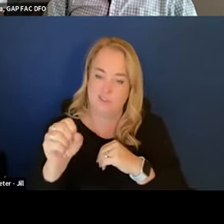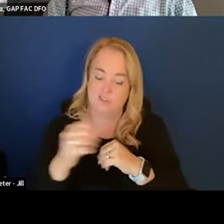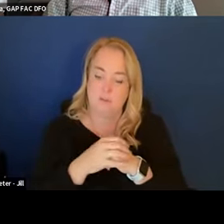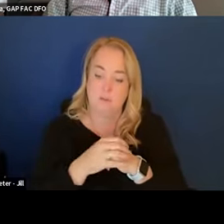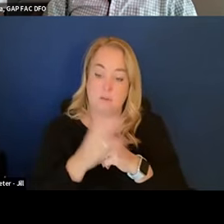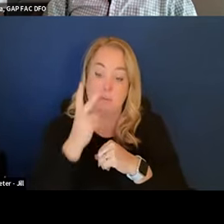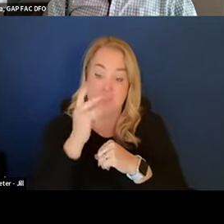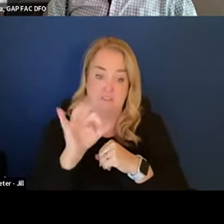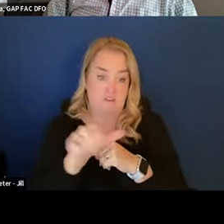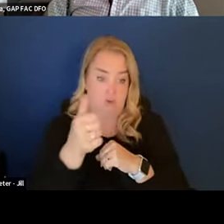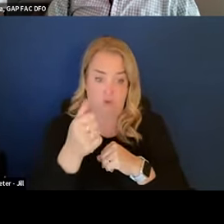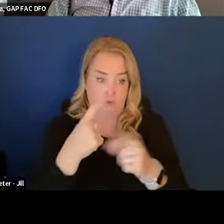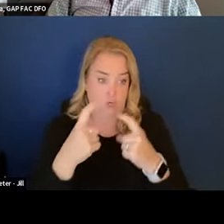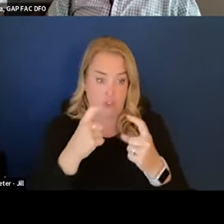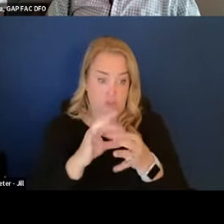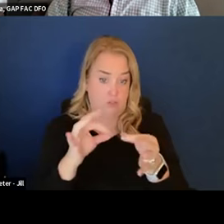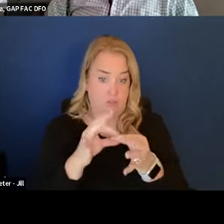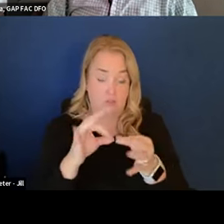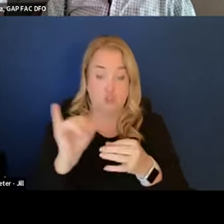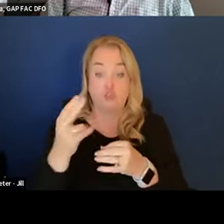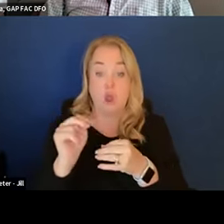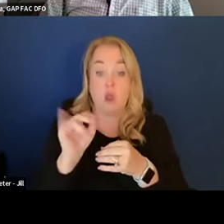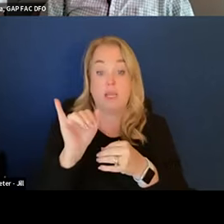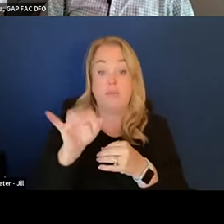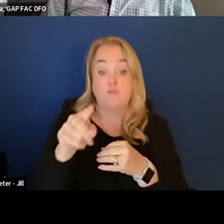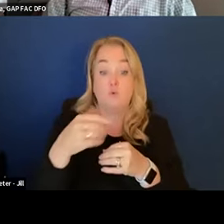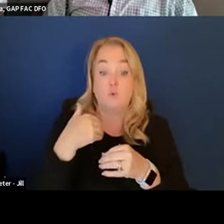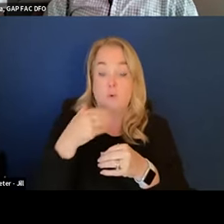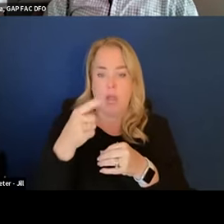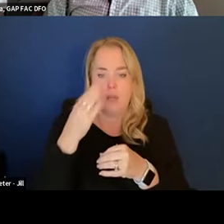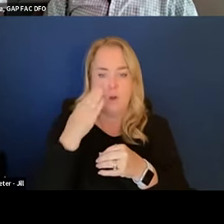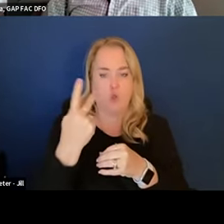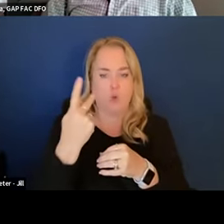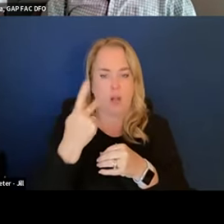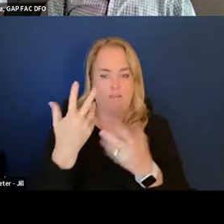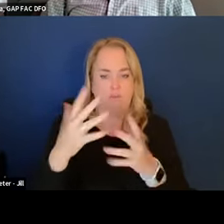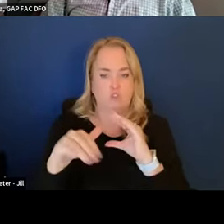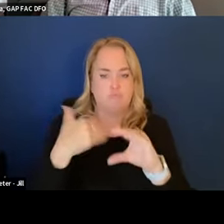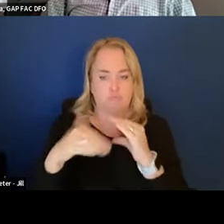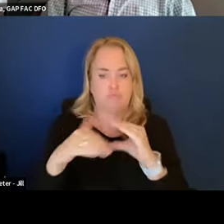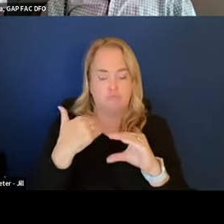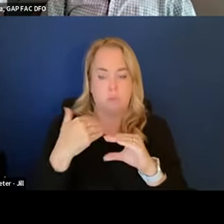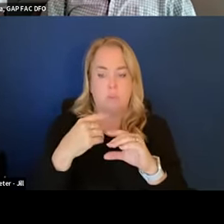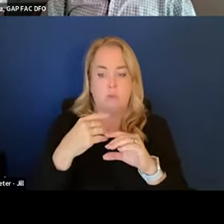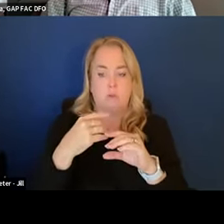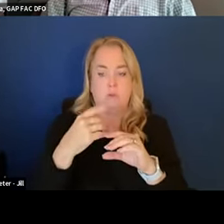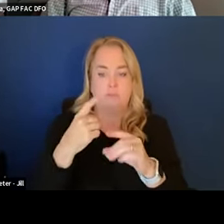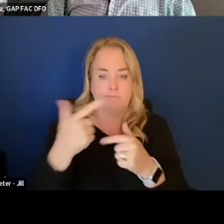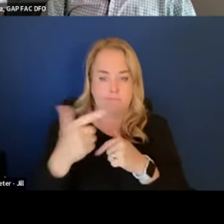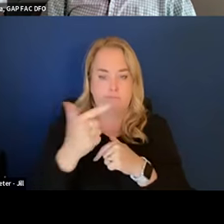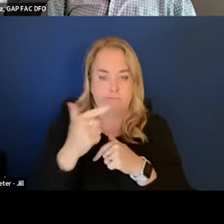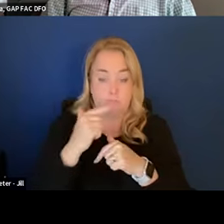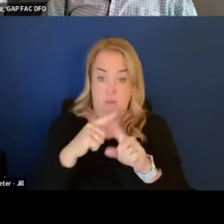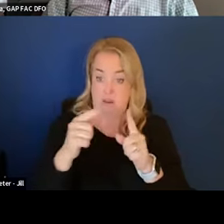see if anyone else has any other questions. Or John, if there's other, I know you and I went back and forth on questions. Are there other key points you want